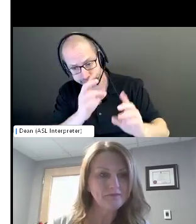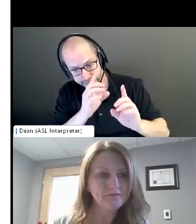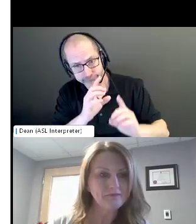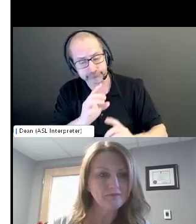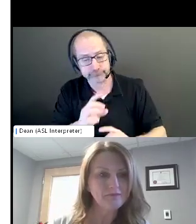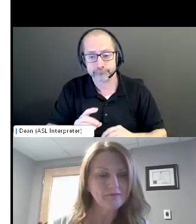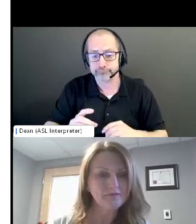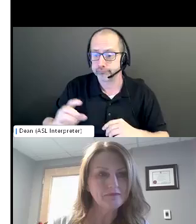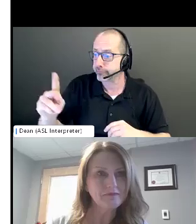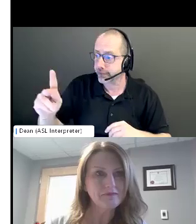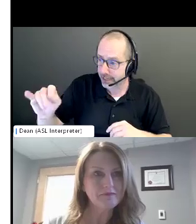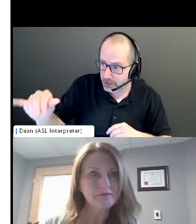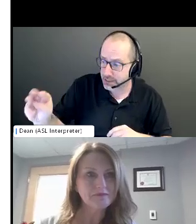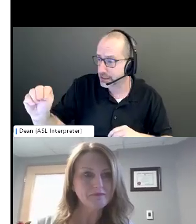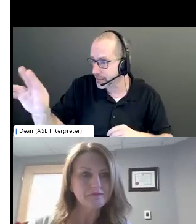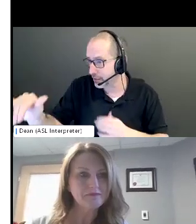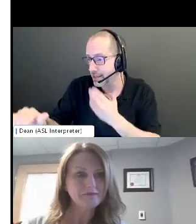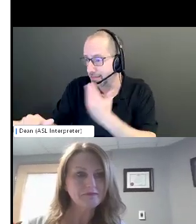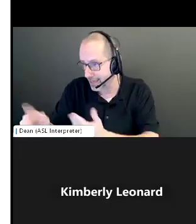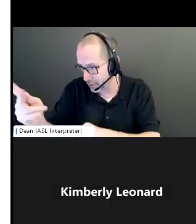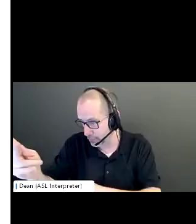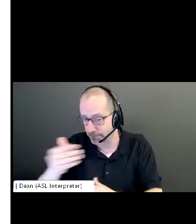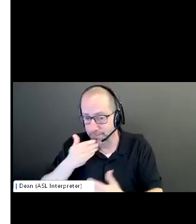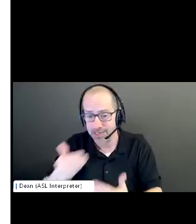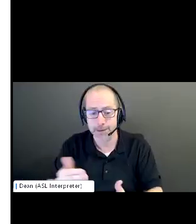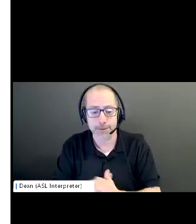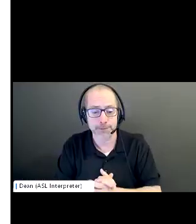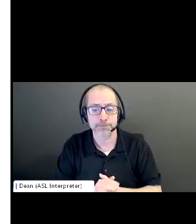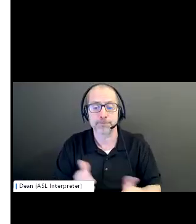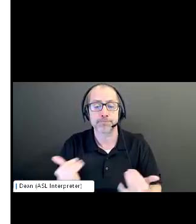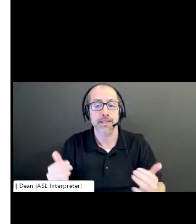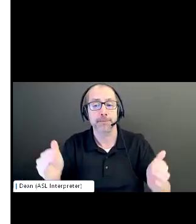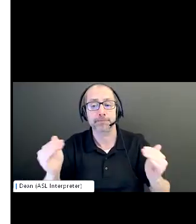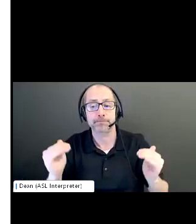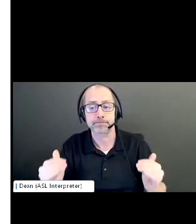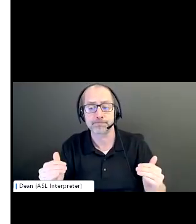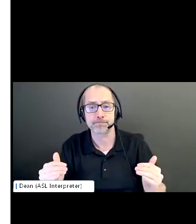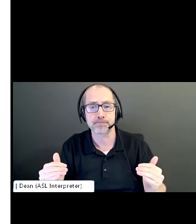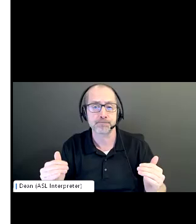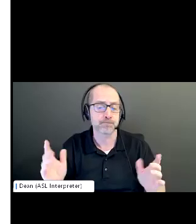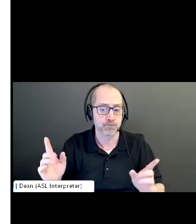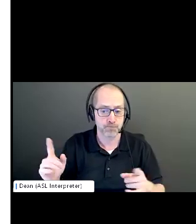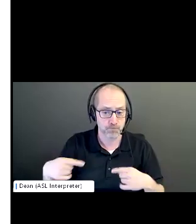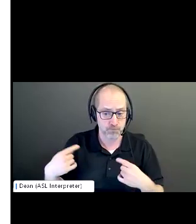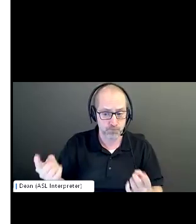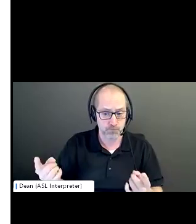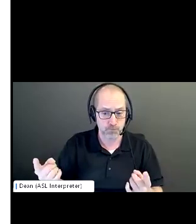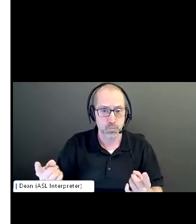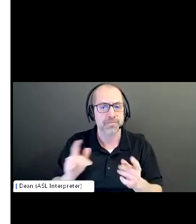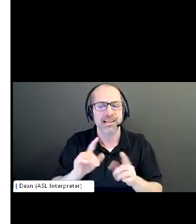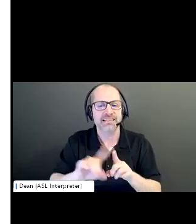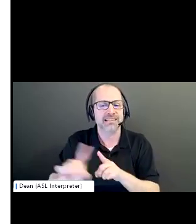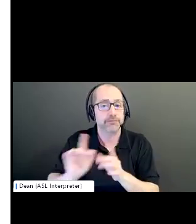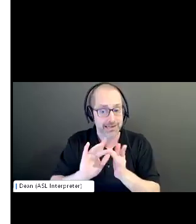you, Kimberly and Mary. And I'm going to go now. So we've been looking at the different networks,